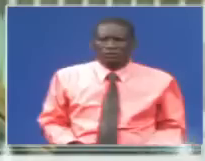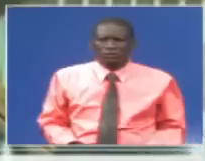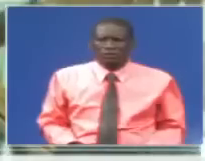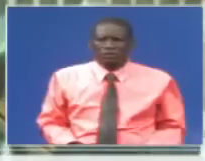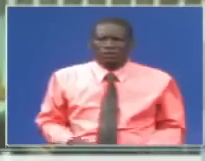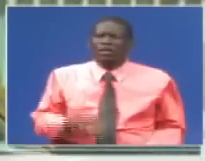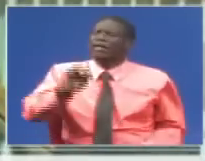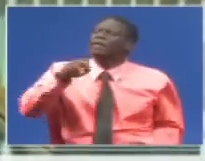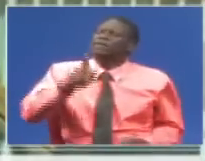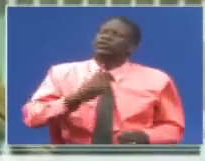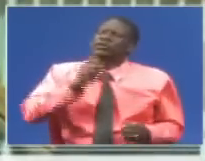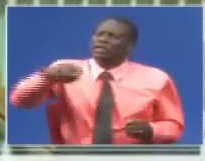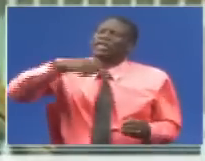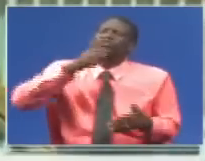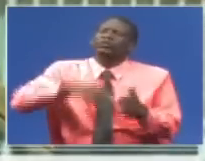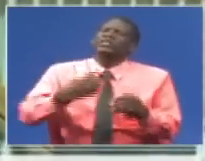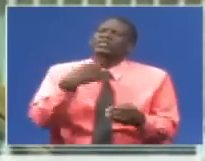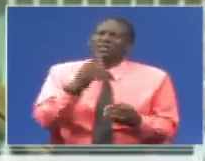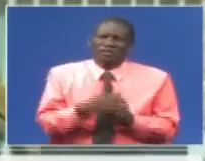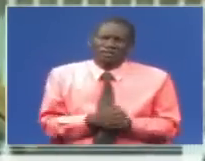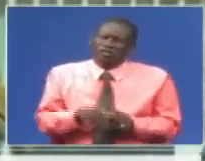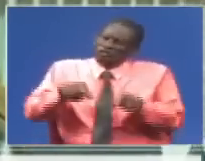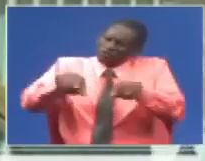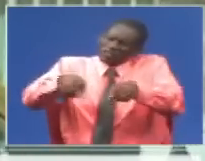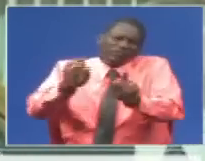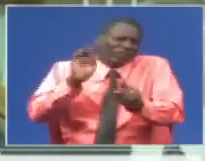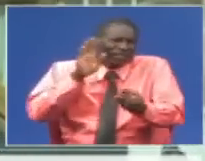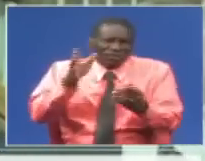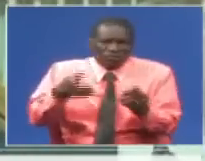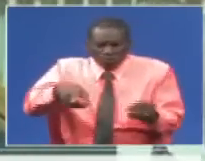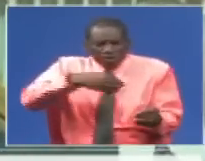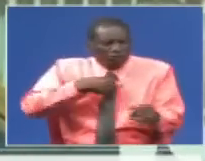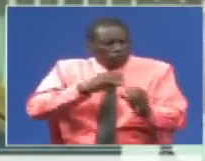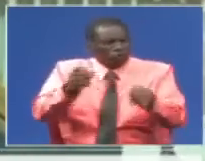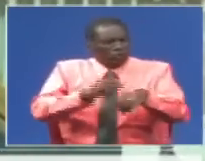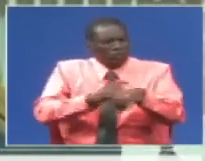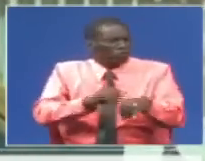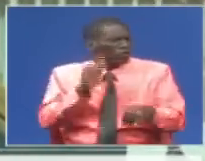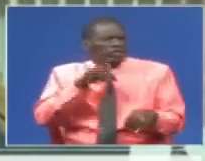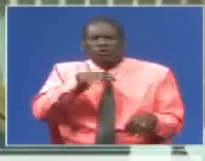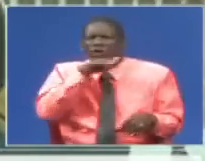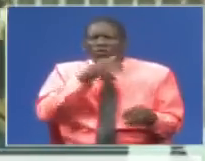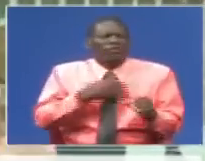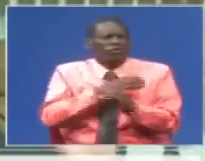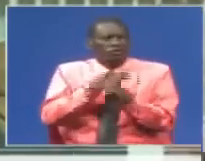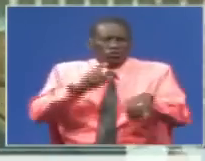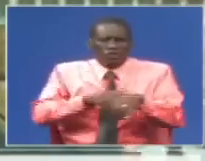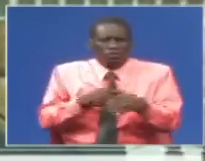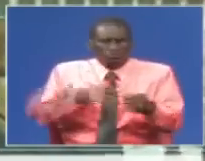Waheshimiwa, mtatuambia vile amesema. Nyinyi mumsikize, as we have no time. Hatuna nafasi. We are busy.